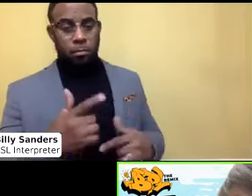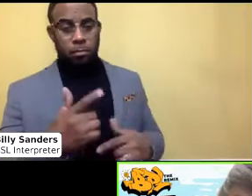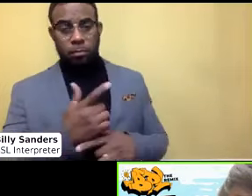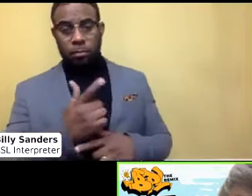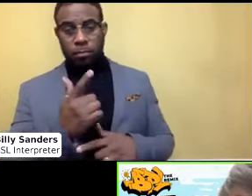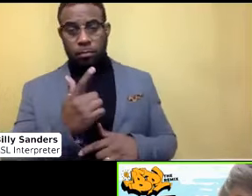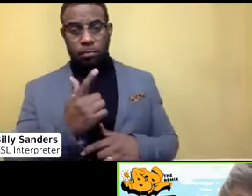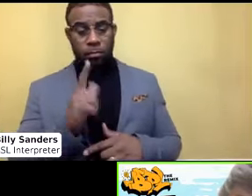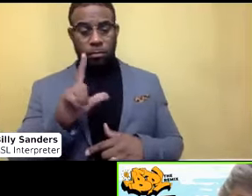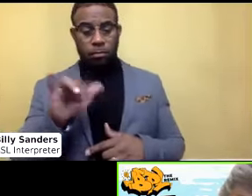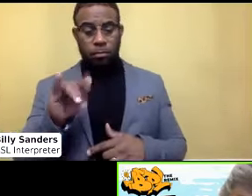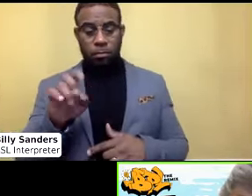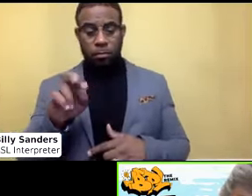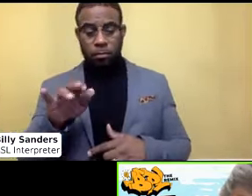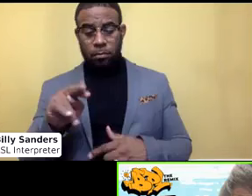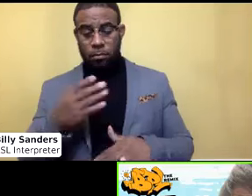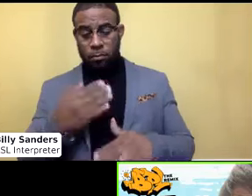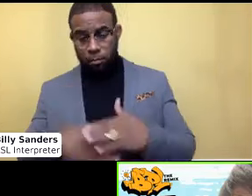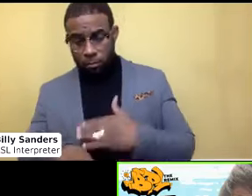Liberian-born